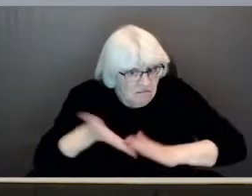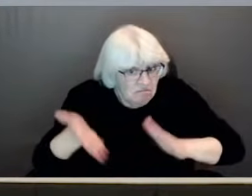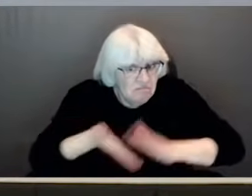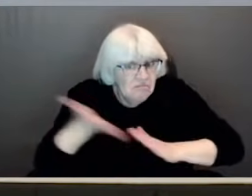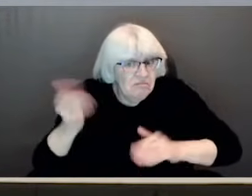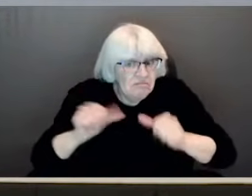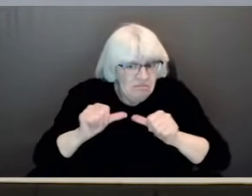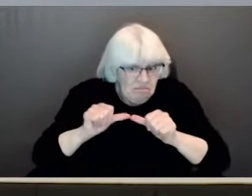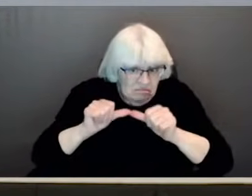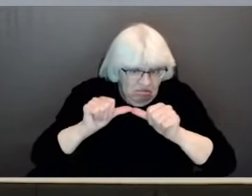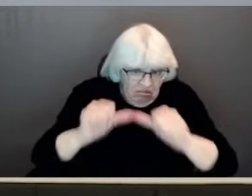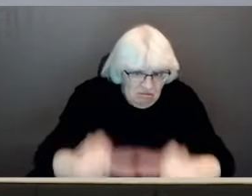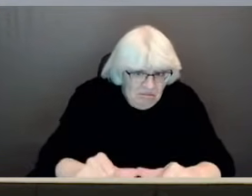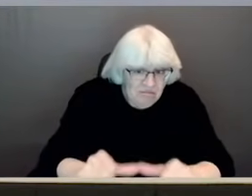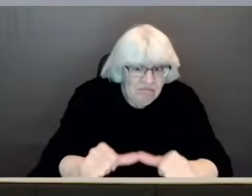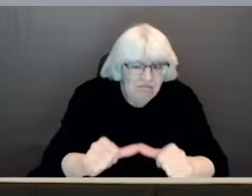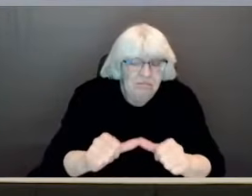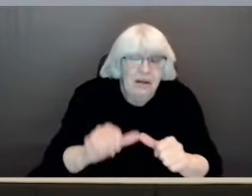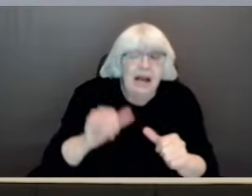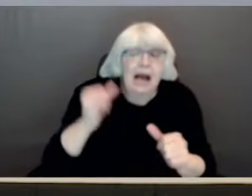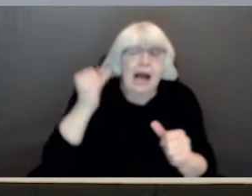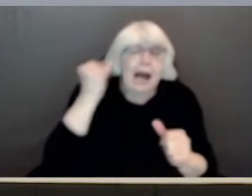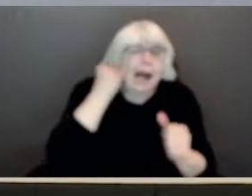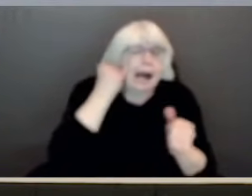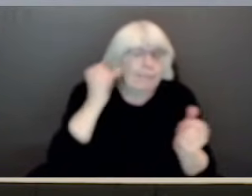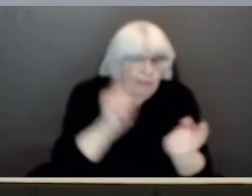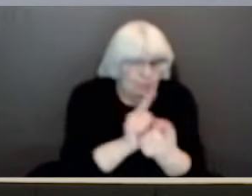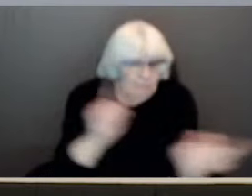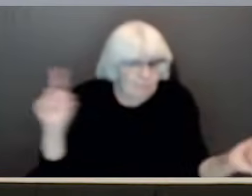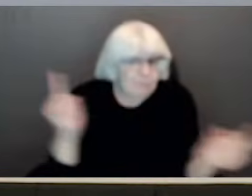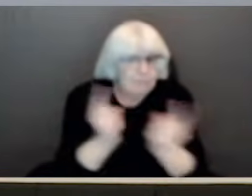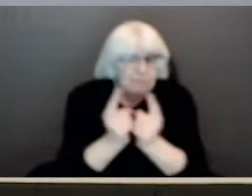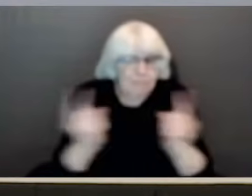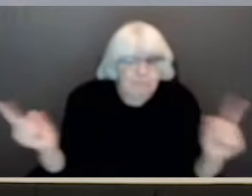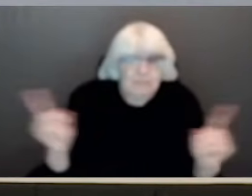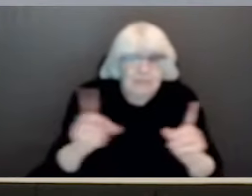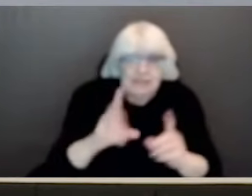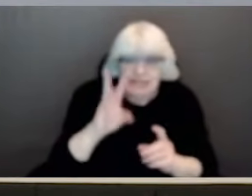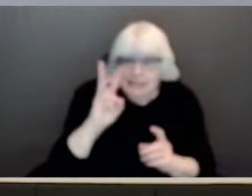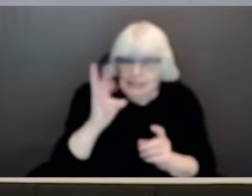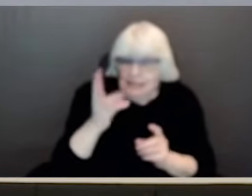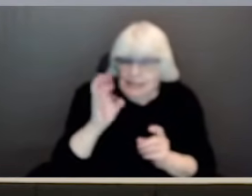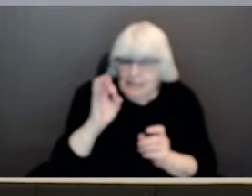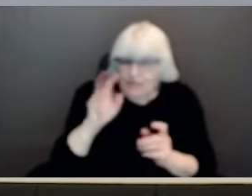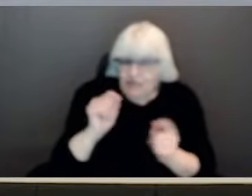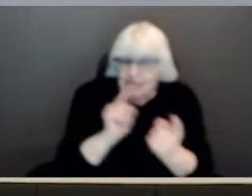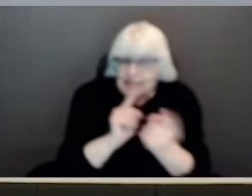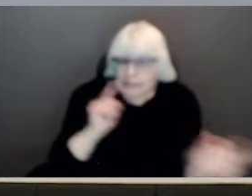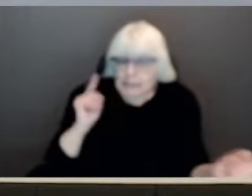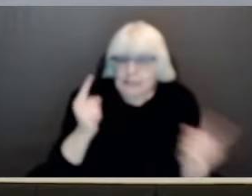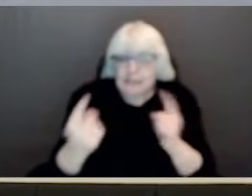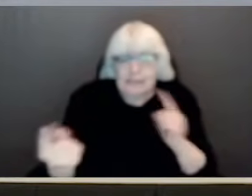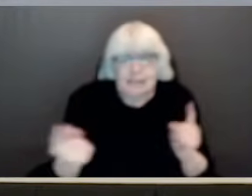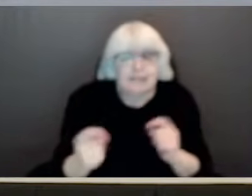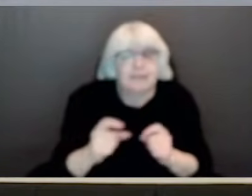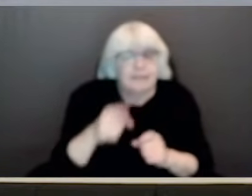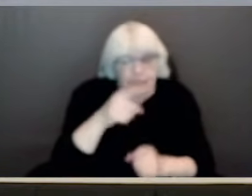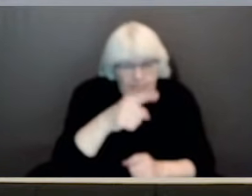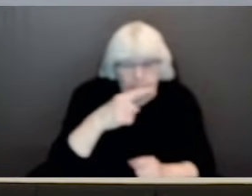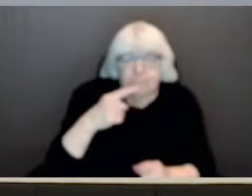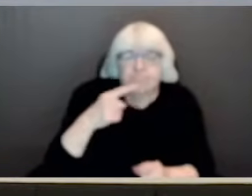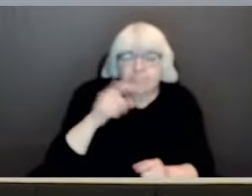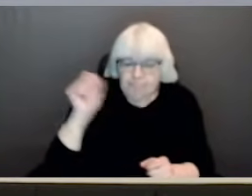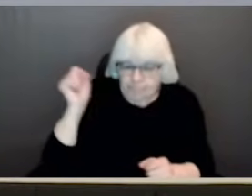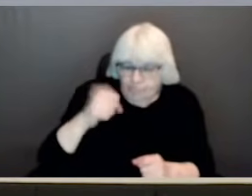would, certainly what was discussed with, we started to get some questions, and I had some discussion